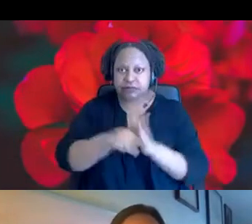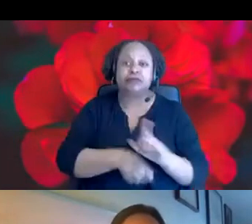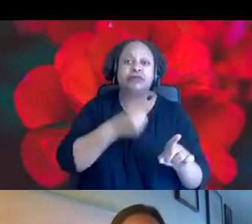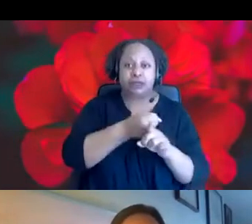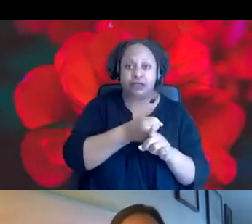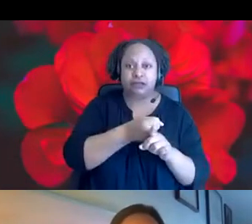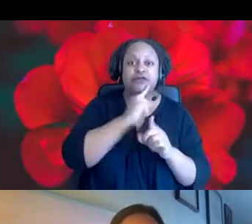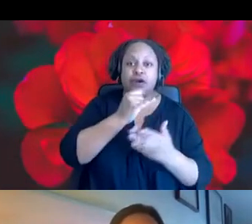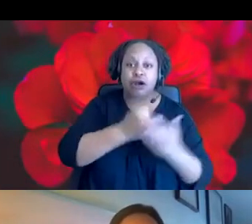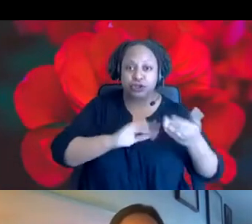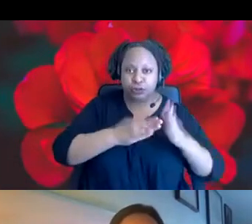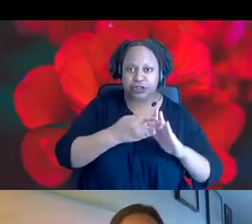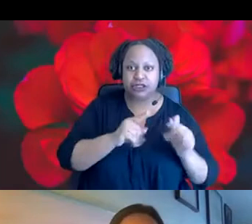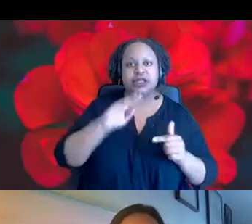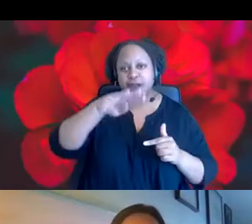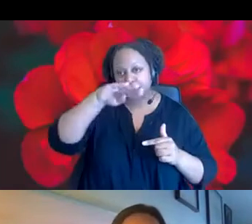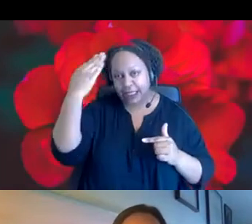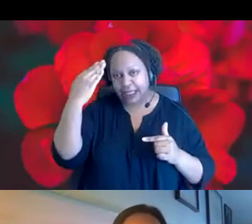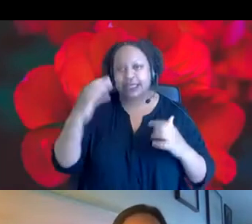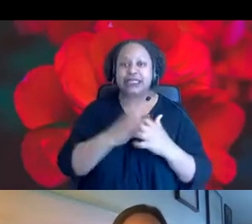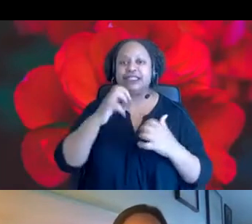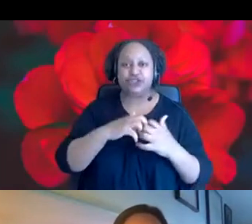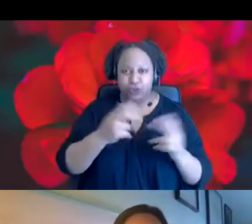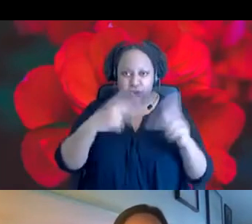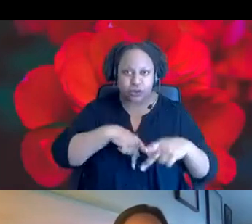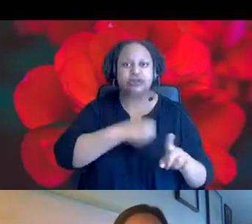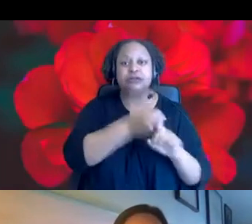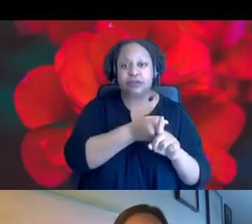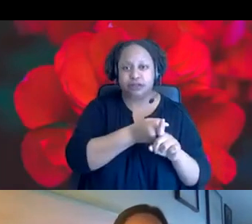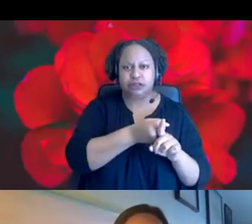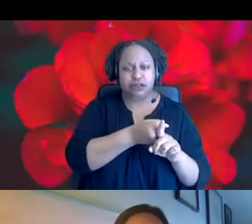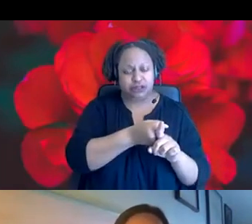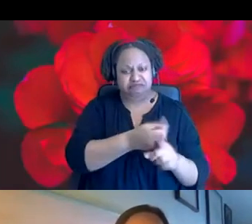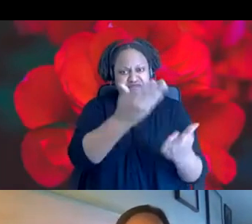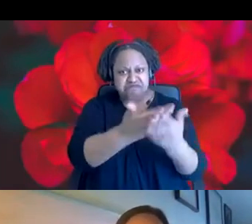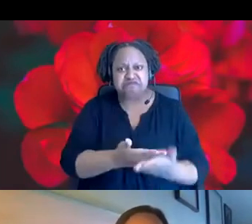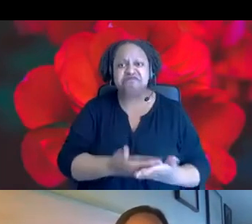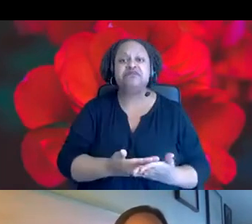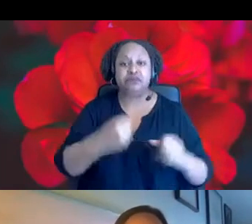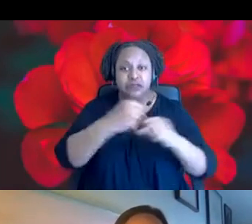the arts community, Black and Indigenous in particular. And we know these things are real. And